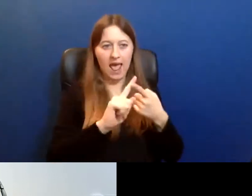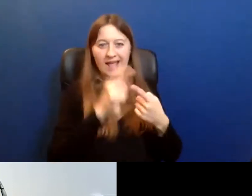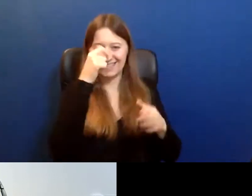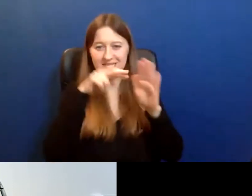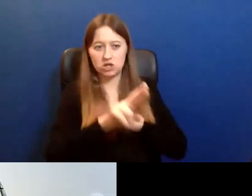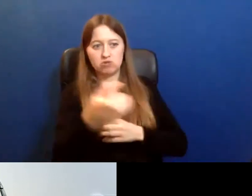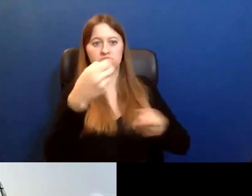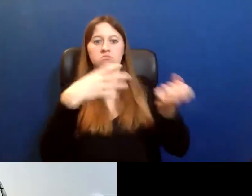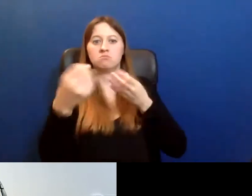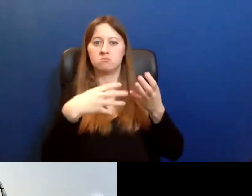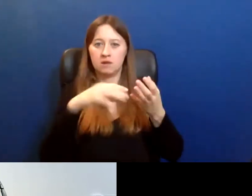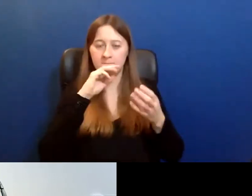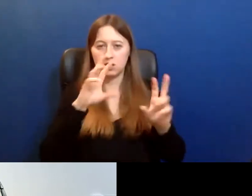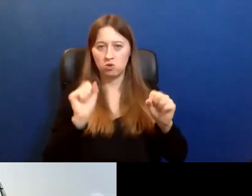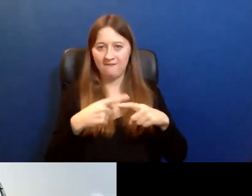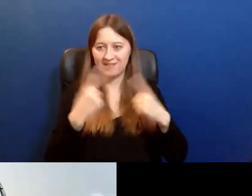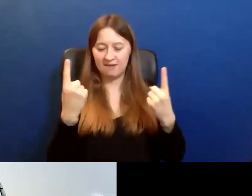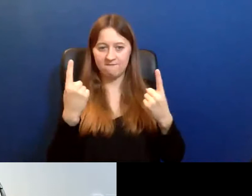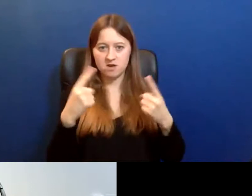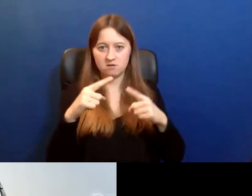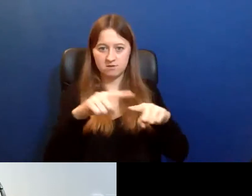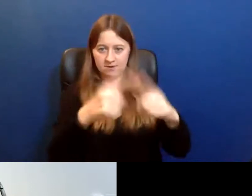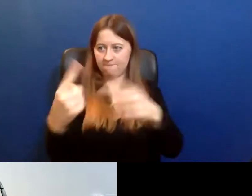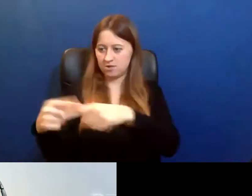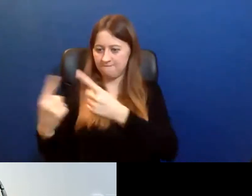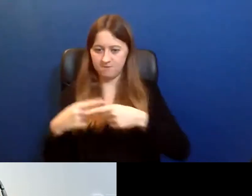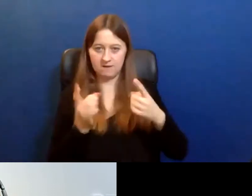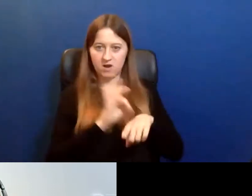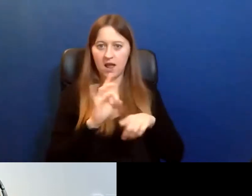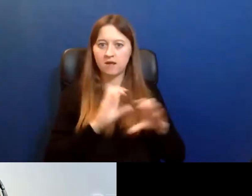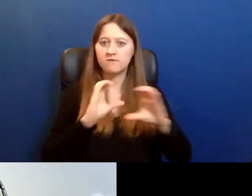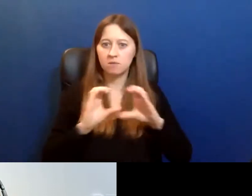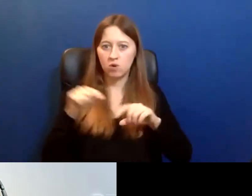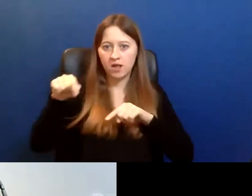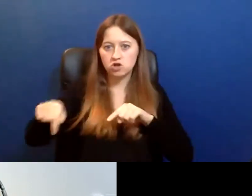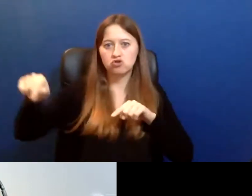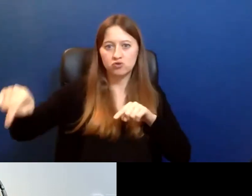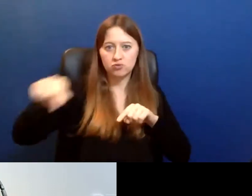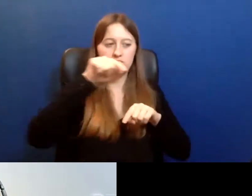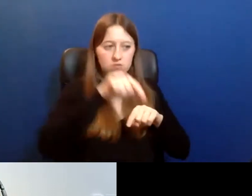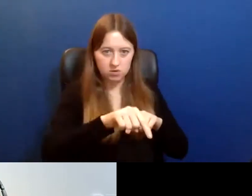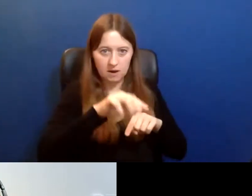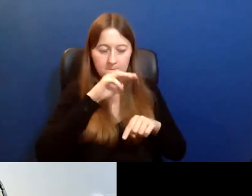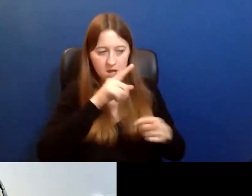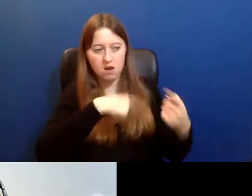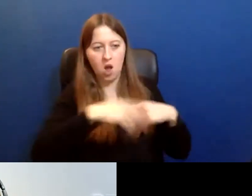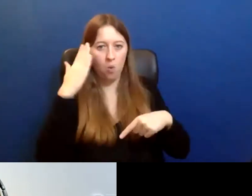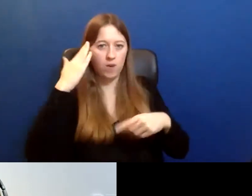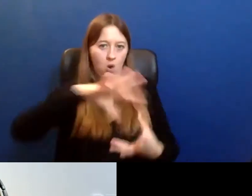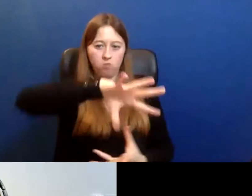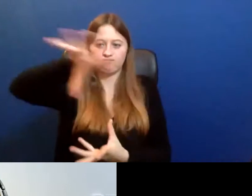suppose, areas that the child will communicate with. And we found with the younger